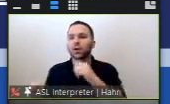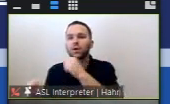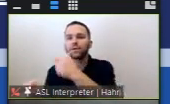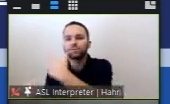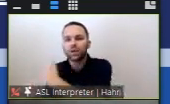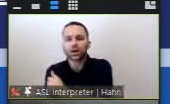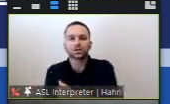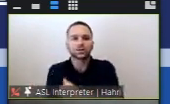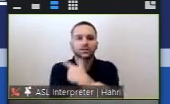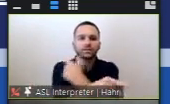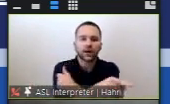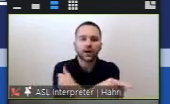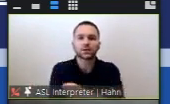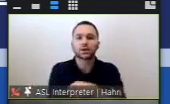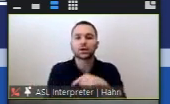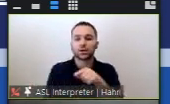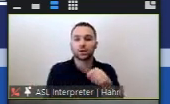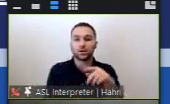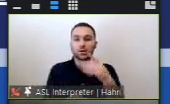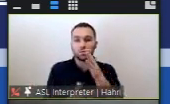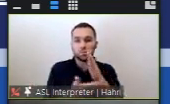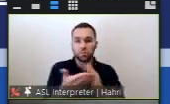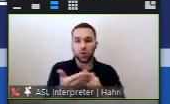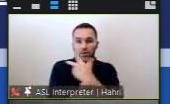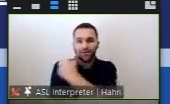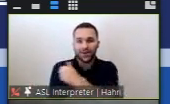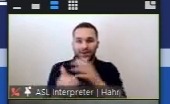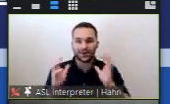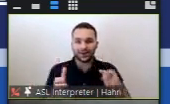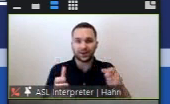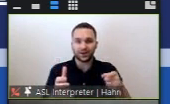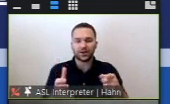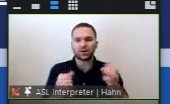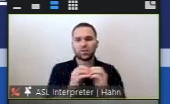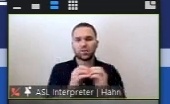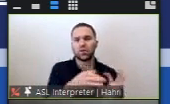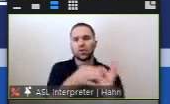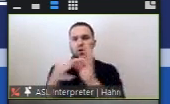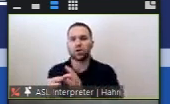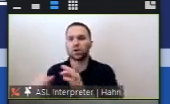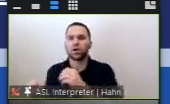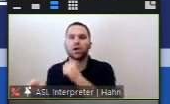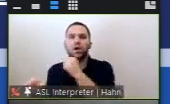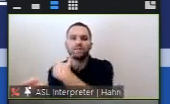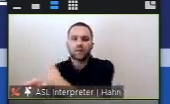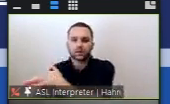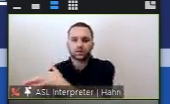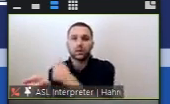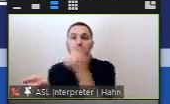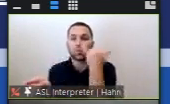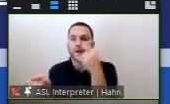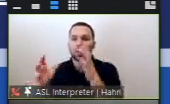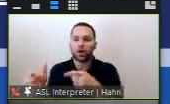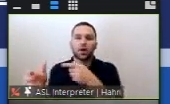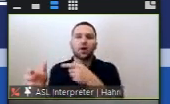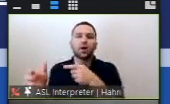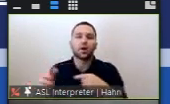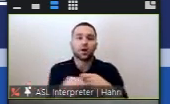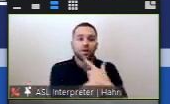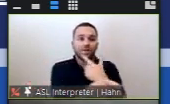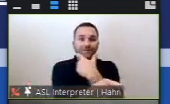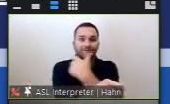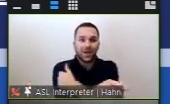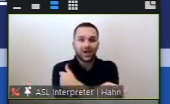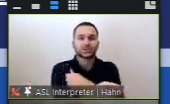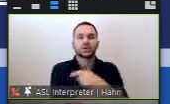vaccinated individuals are grouped in with the unvaccinated individuals, meaning that vaccinated folks are people who are fully vaccinated at